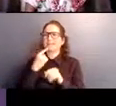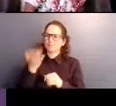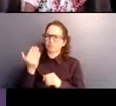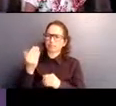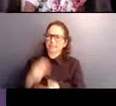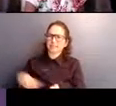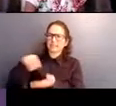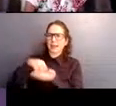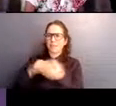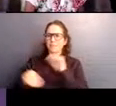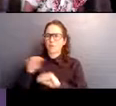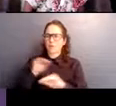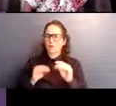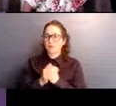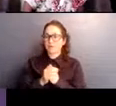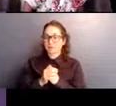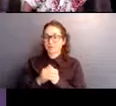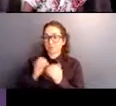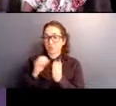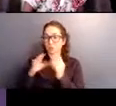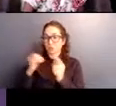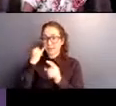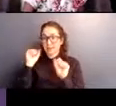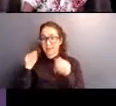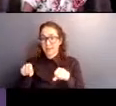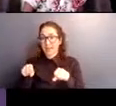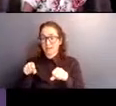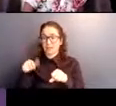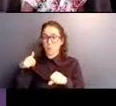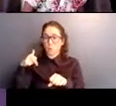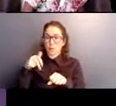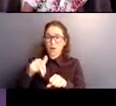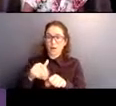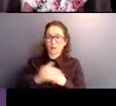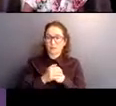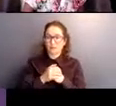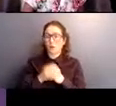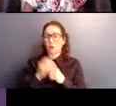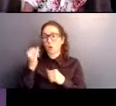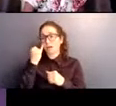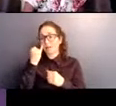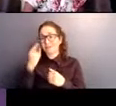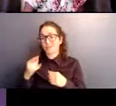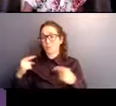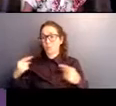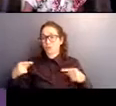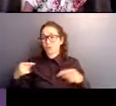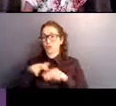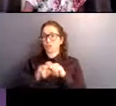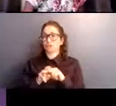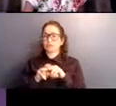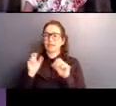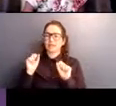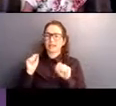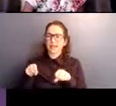can move. And a student who is ambulatory, meaning that their legs don't move, say if they're in a wheelchair, can move